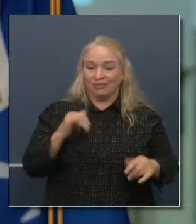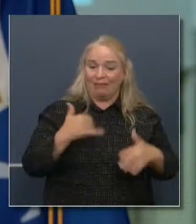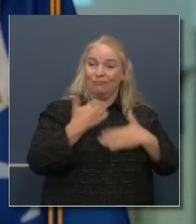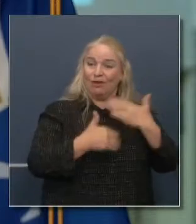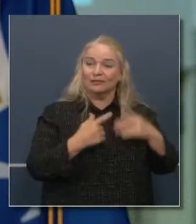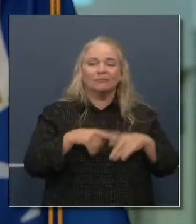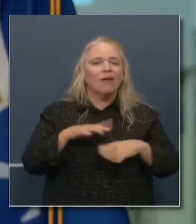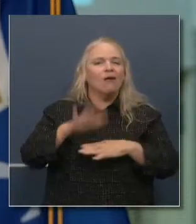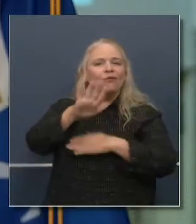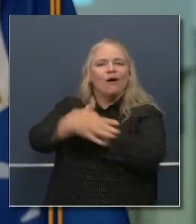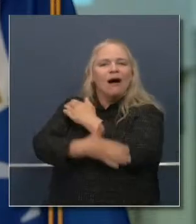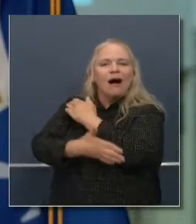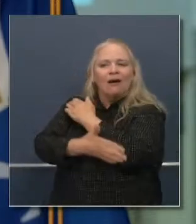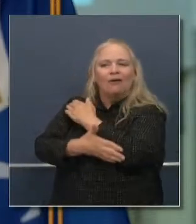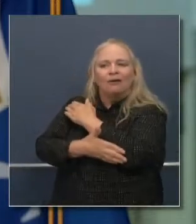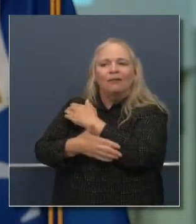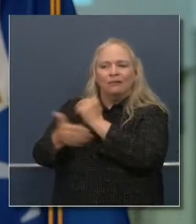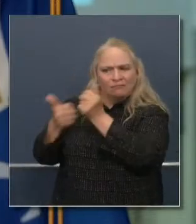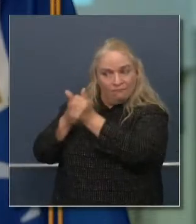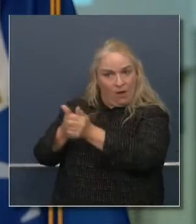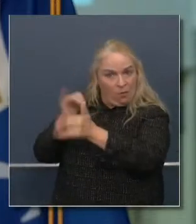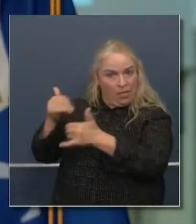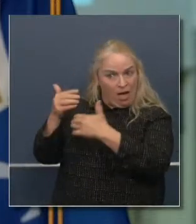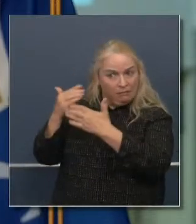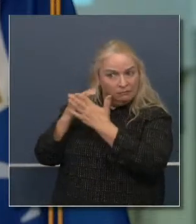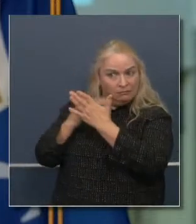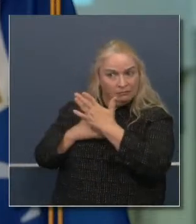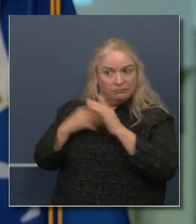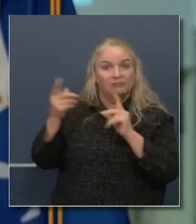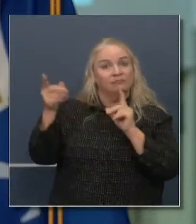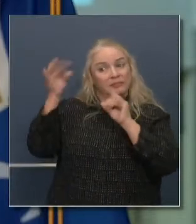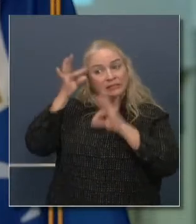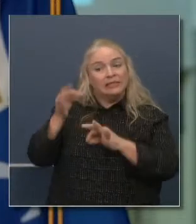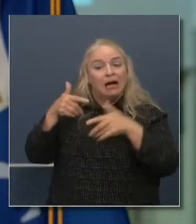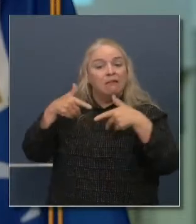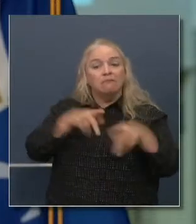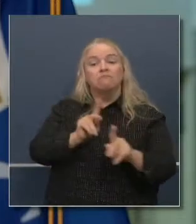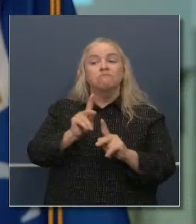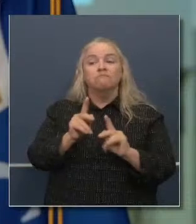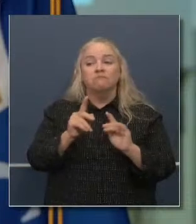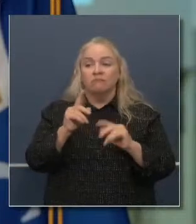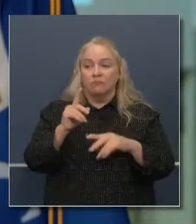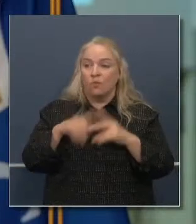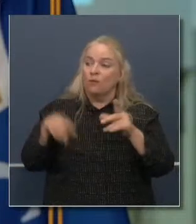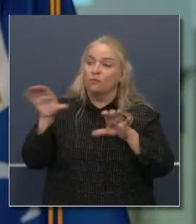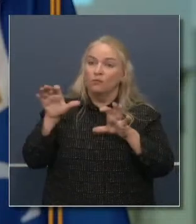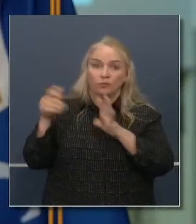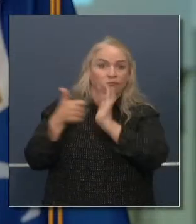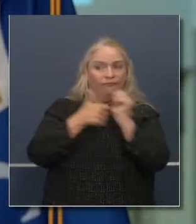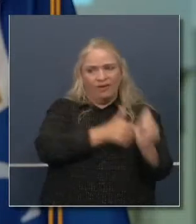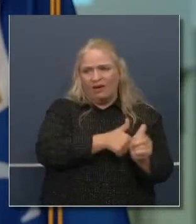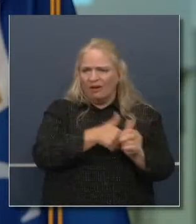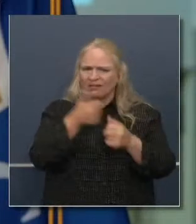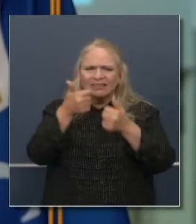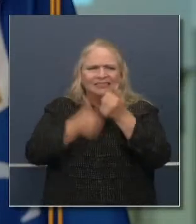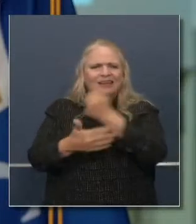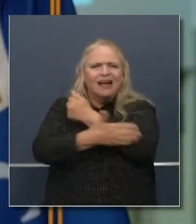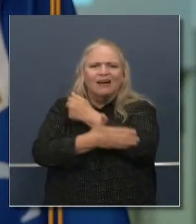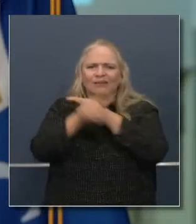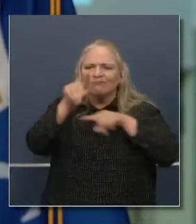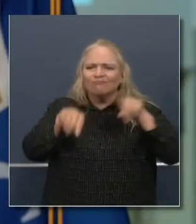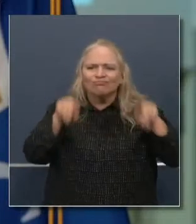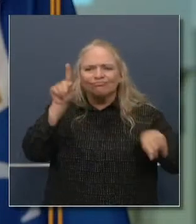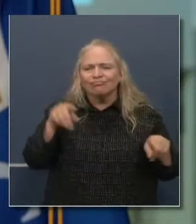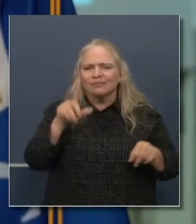technical assistance. And that is an iterative process. It's a dynamic process. Again, not linear, and that dynamism